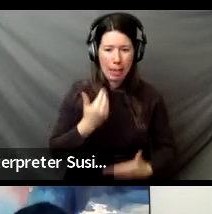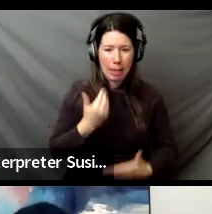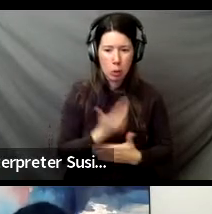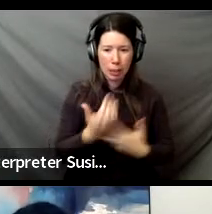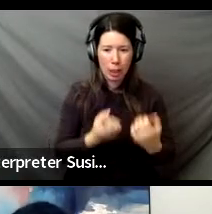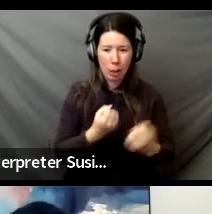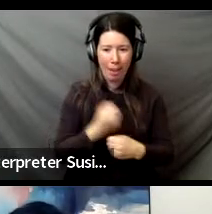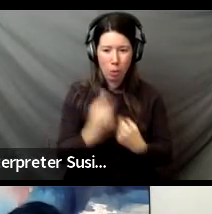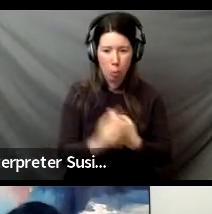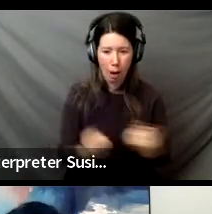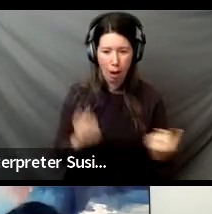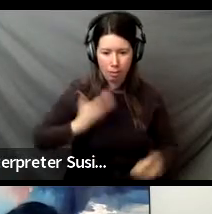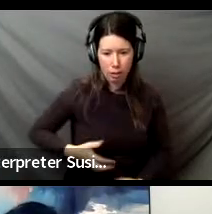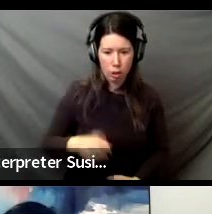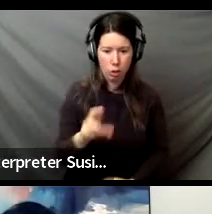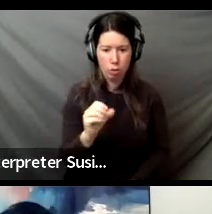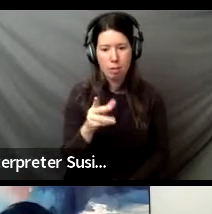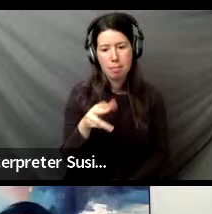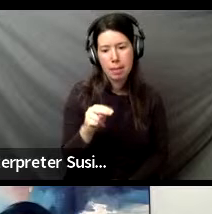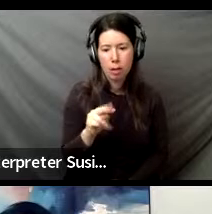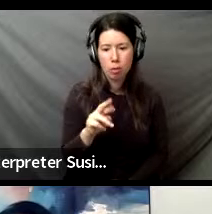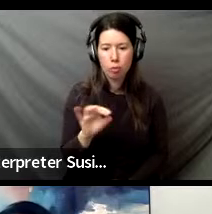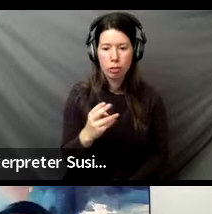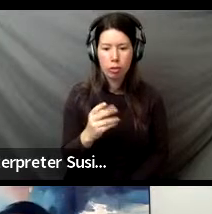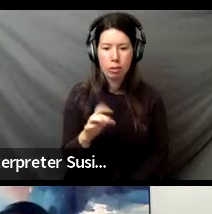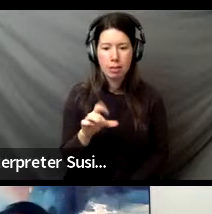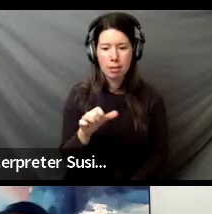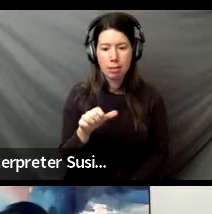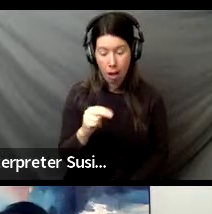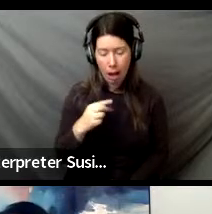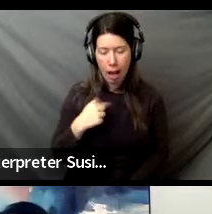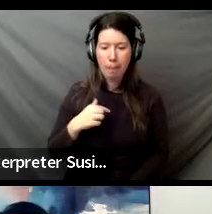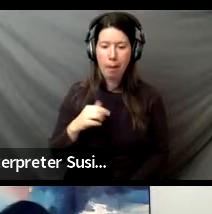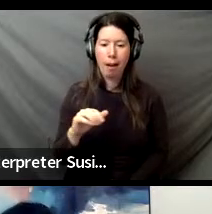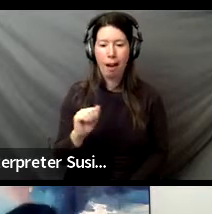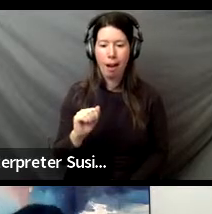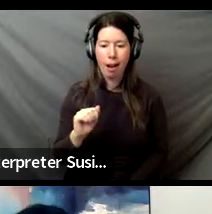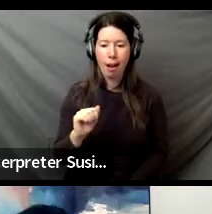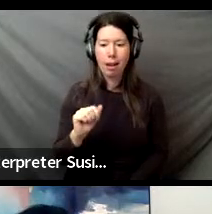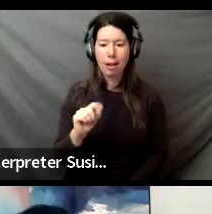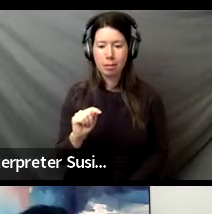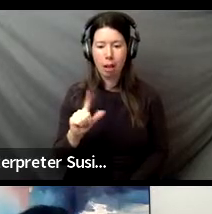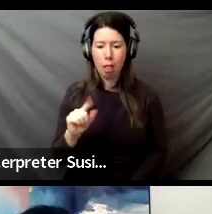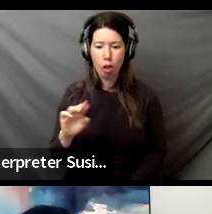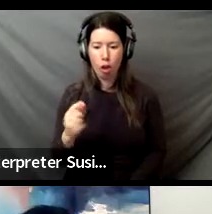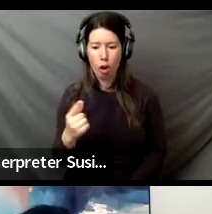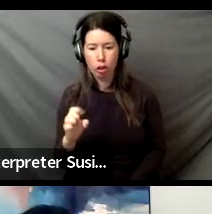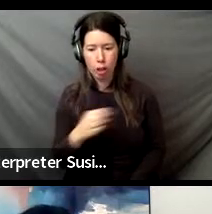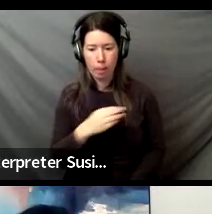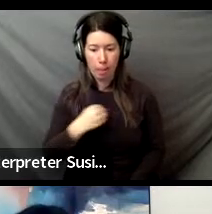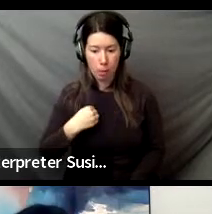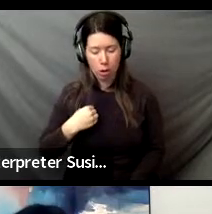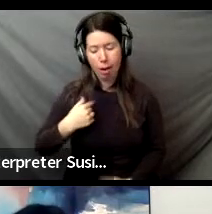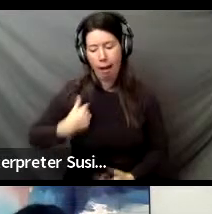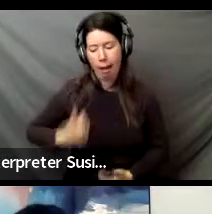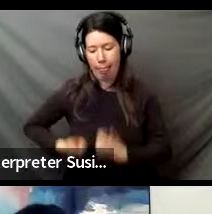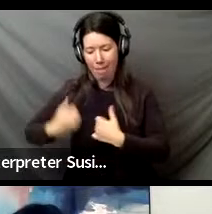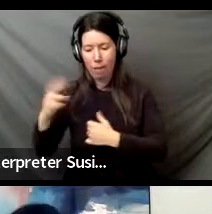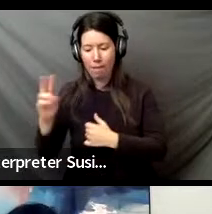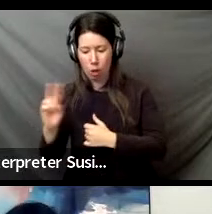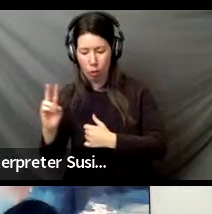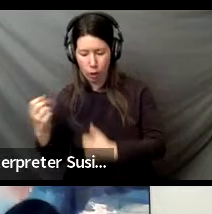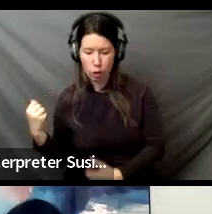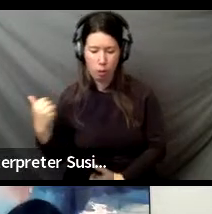Robin Richardson. I'm an at-large member. I live in Vancouver and commute to downtown Portland, often by